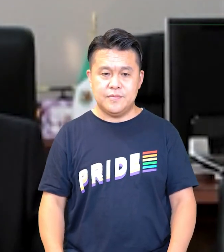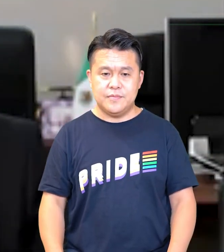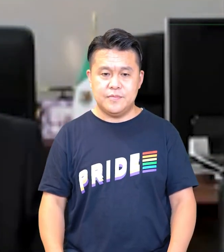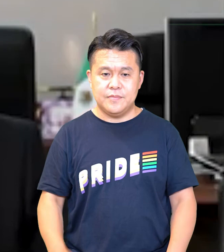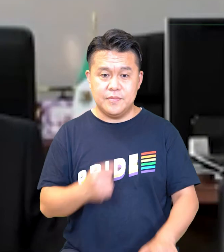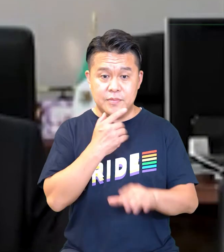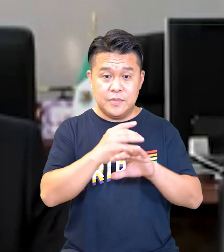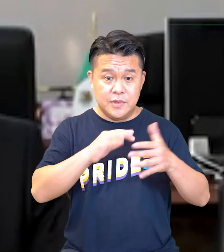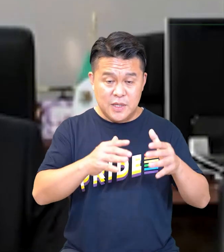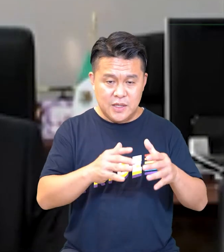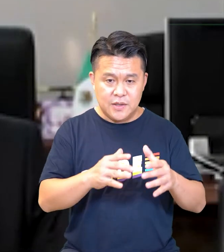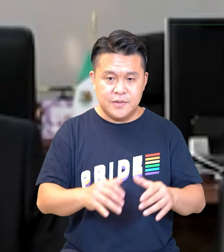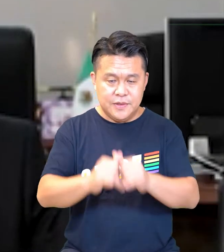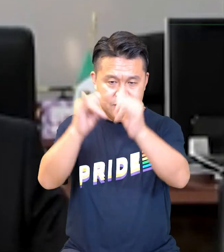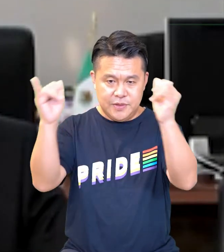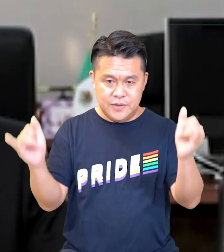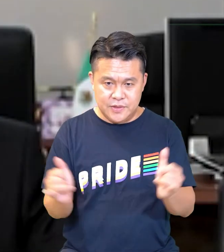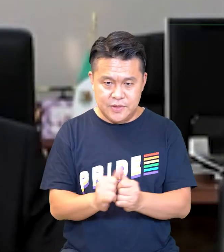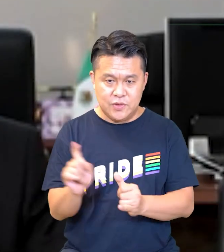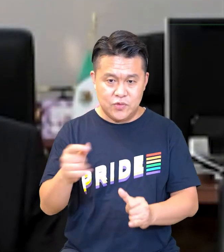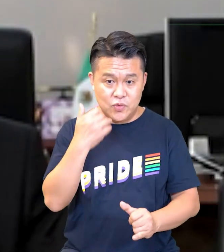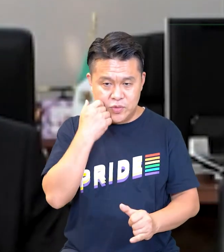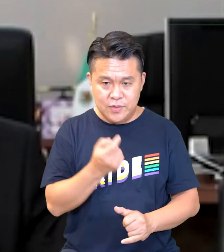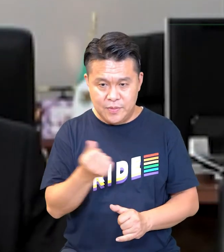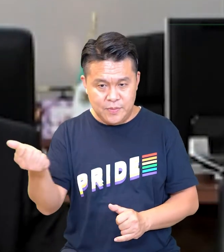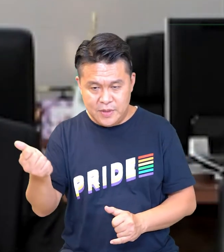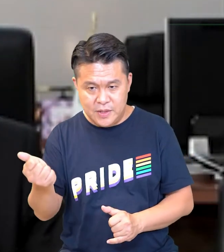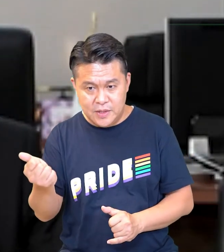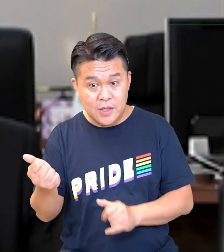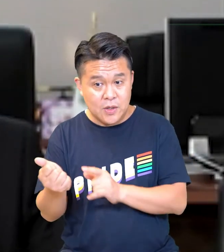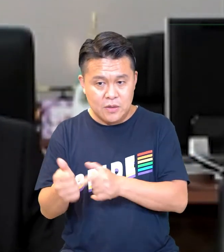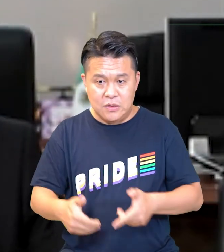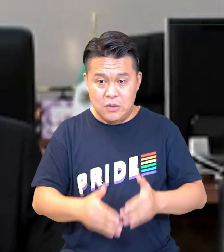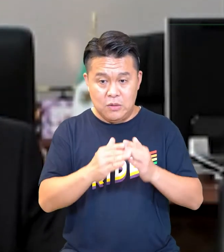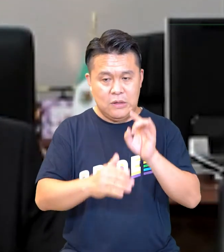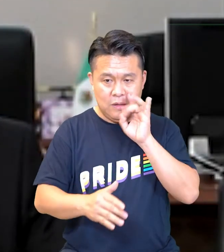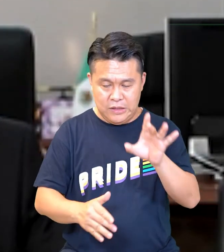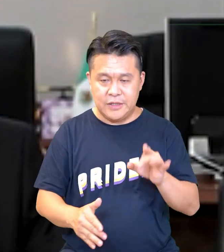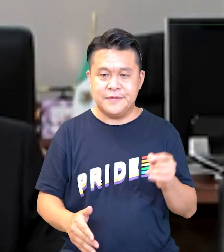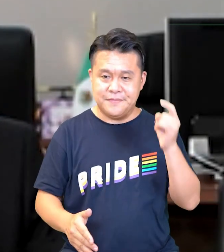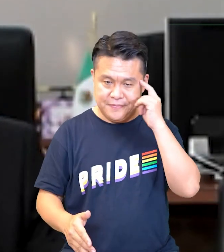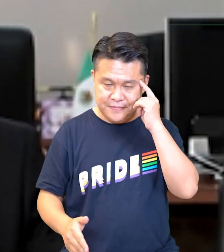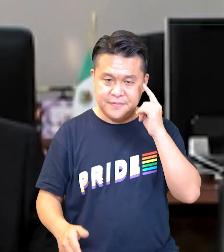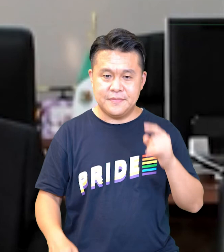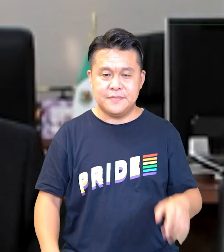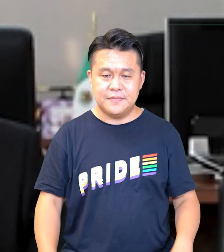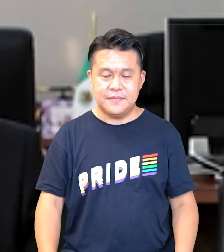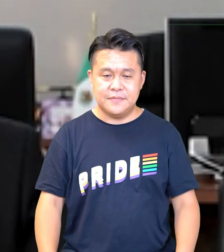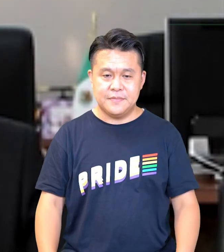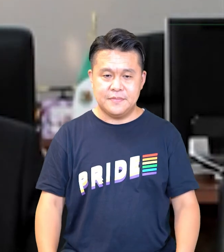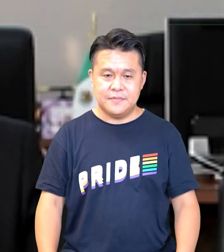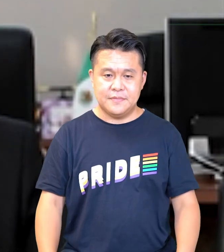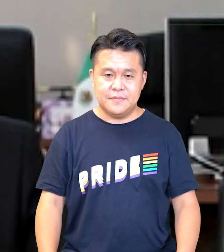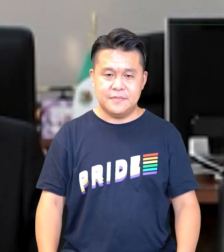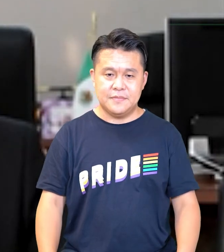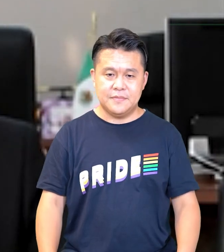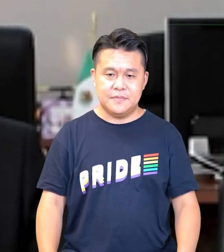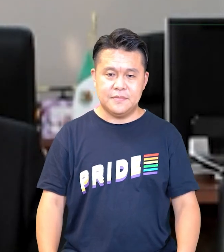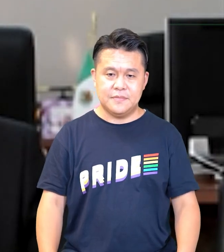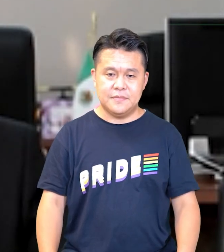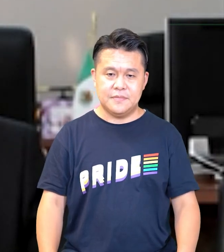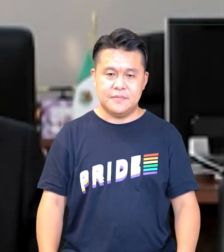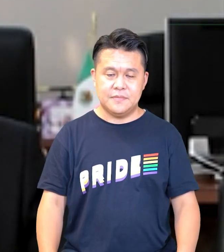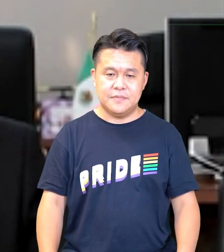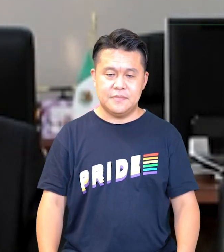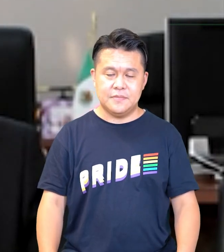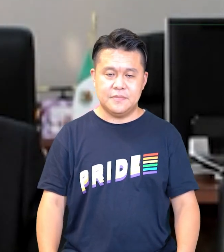and that a democratic country cannot be built by excluding any part of